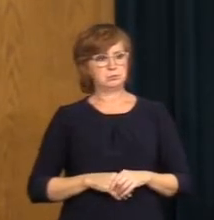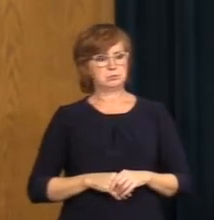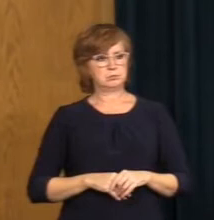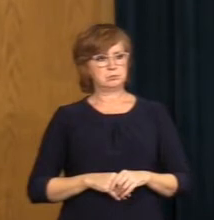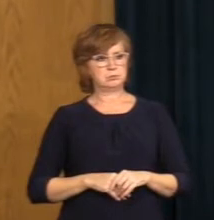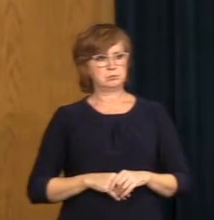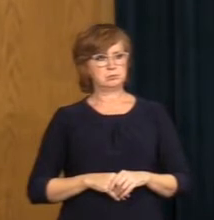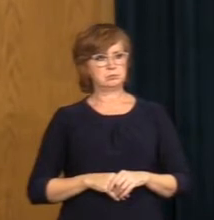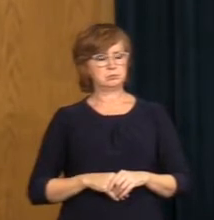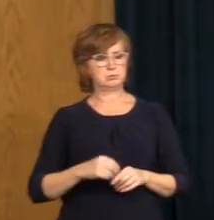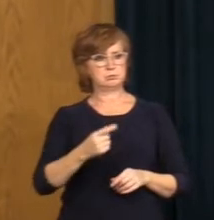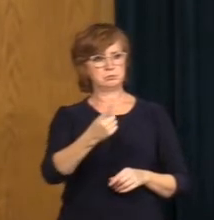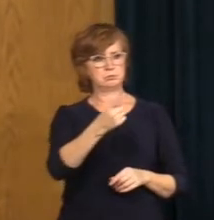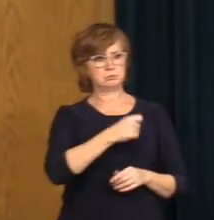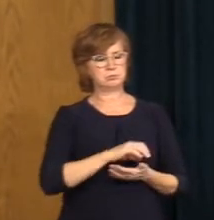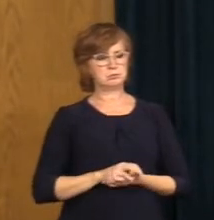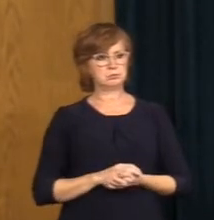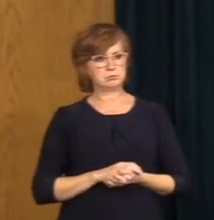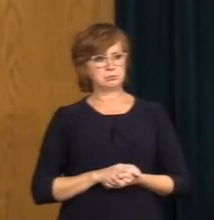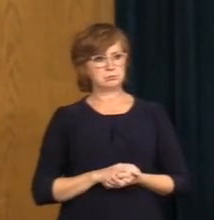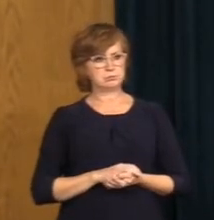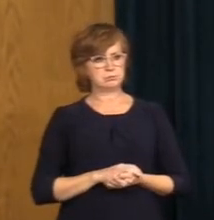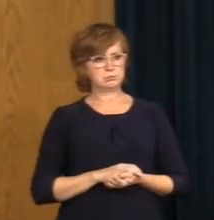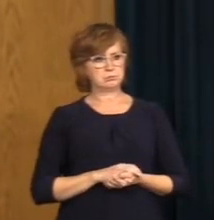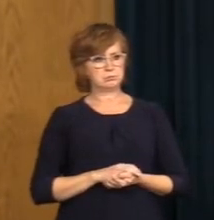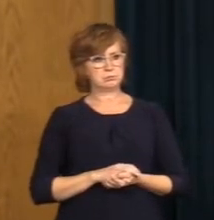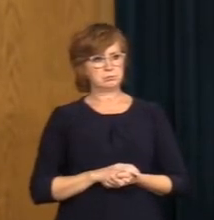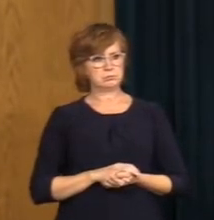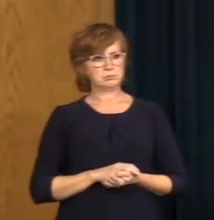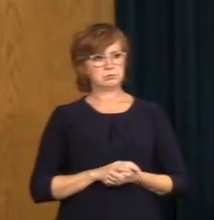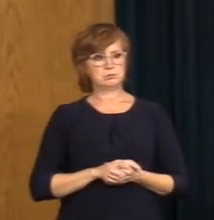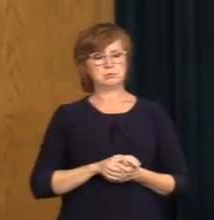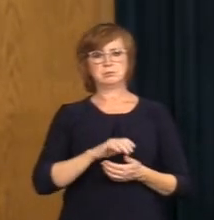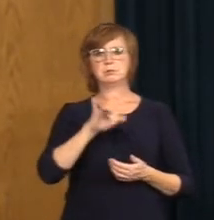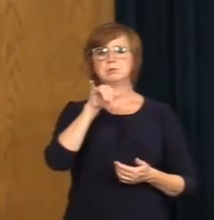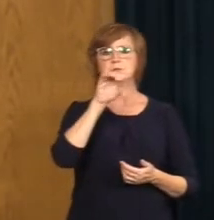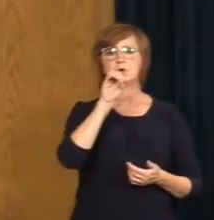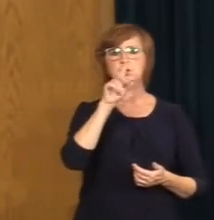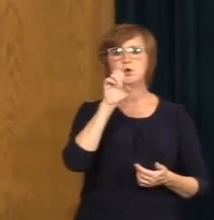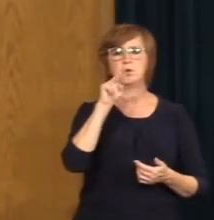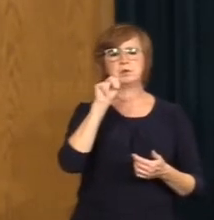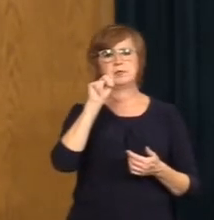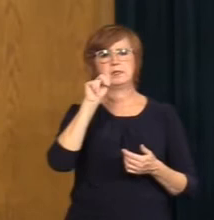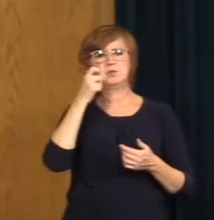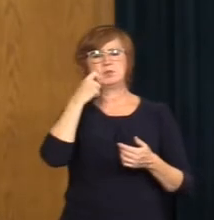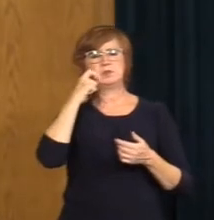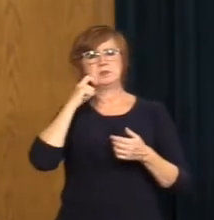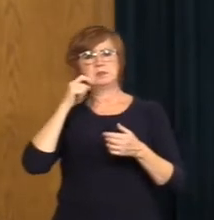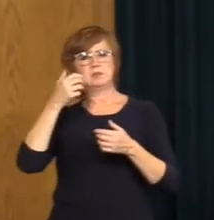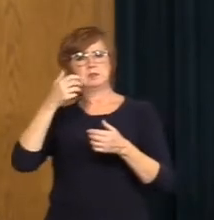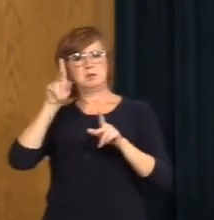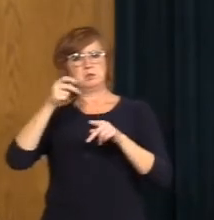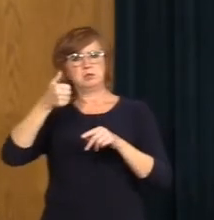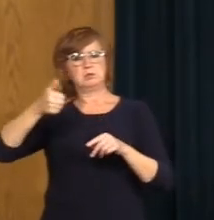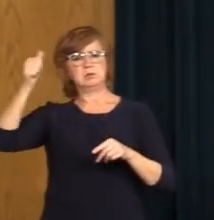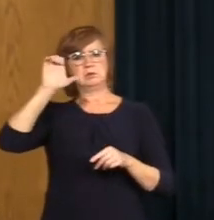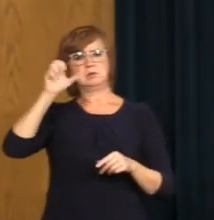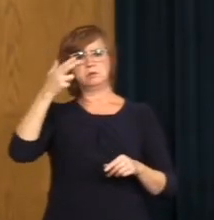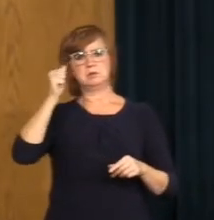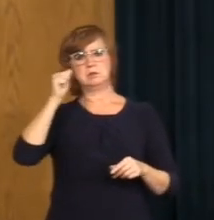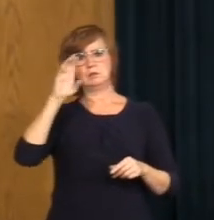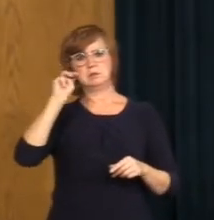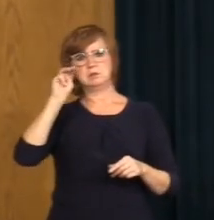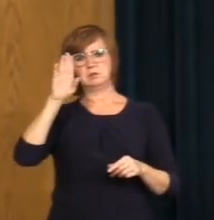of some citizens and businesses and the chamber in Yorkton downplaying masks and the issues they're